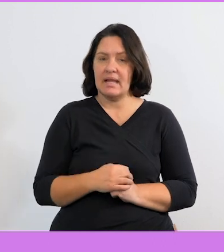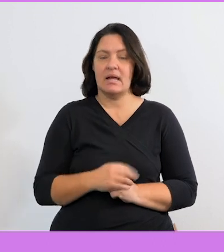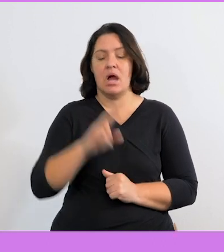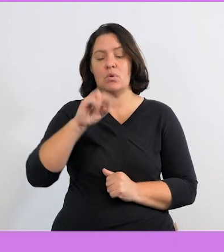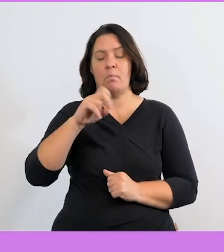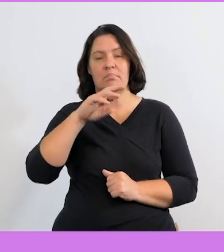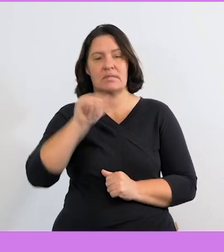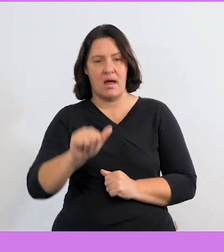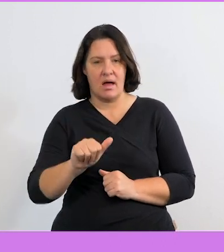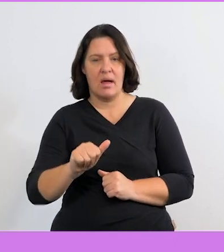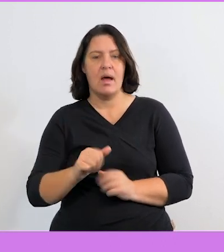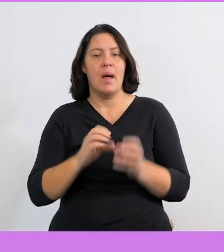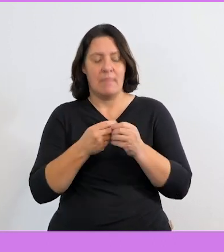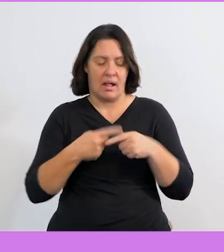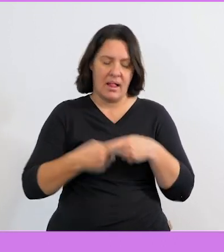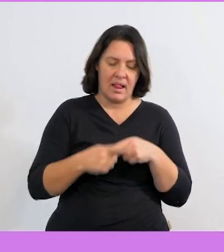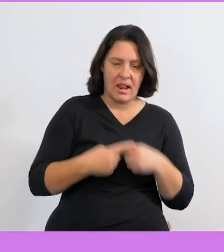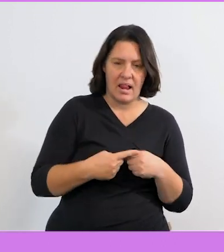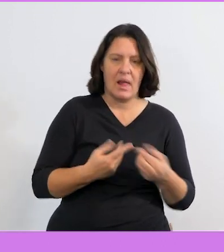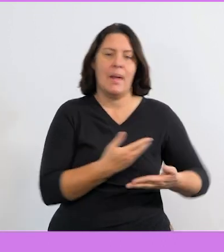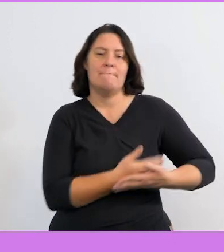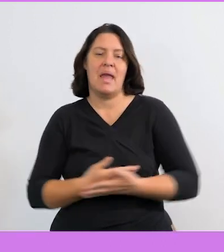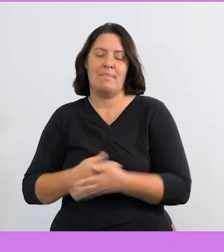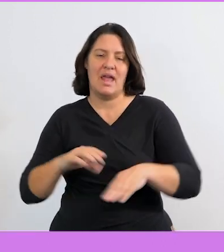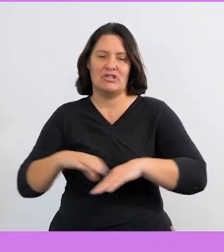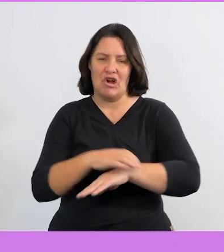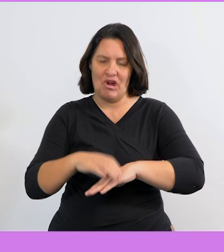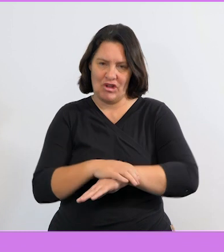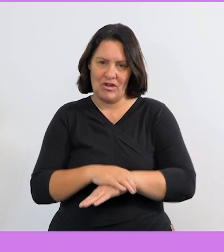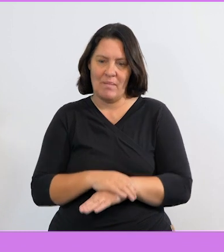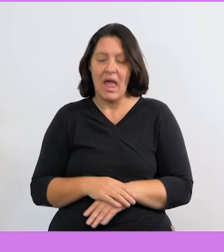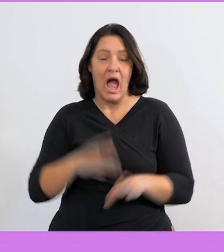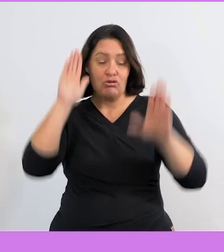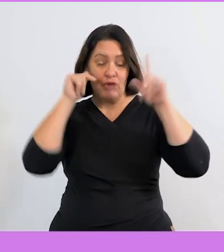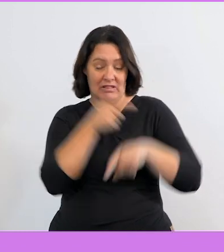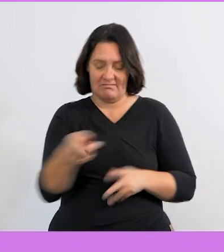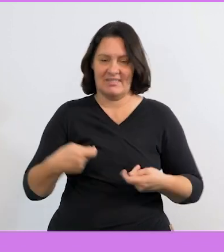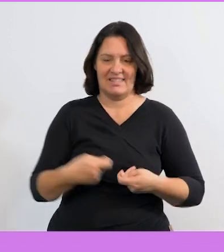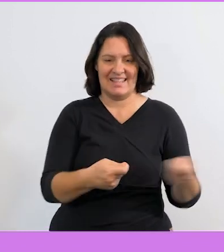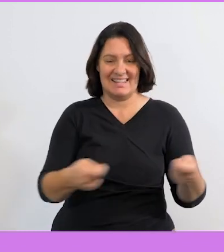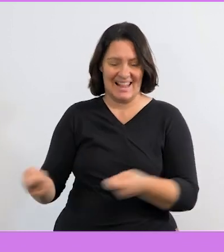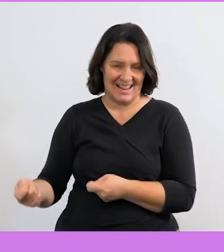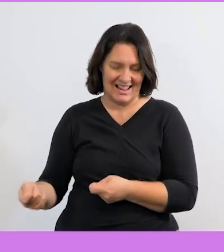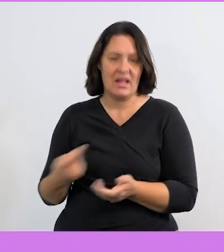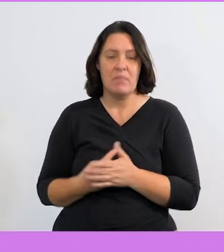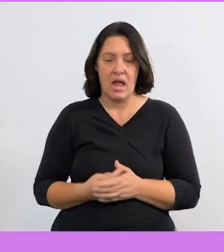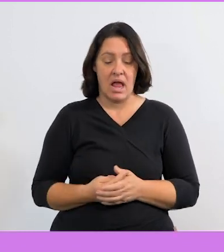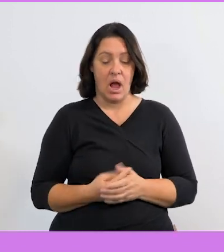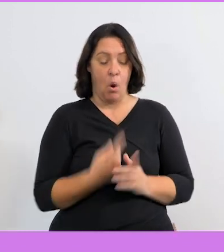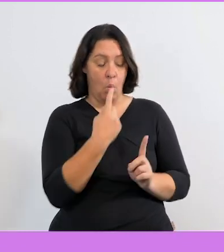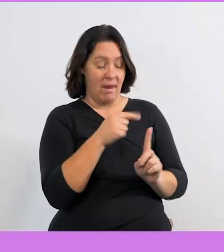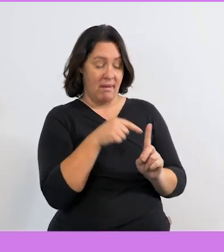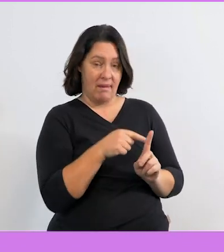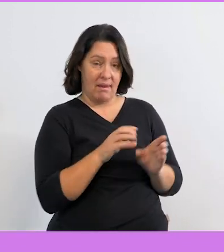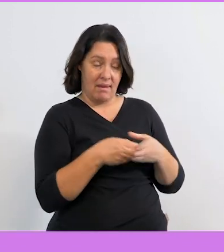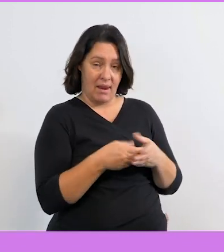says, Nomsa makes baby socks and sells it to crashes in an area. If she sells a pair of socks for